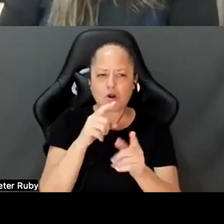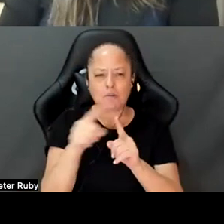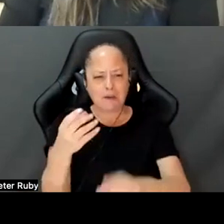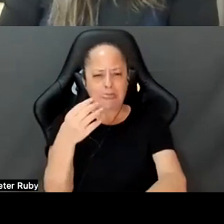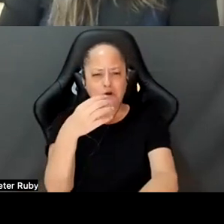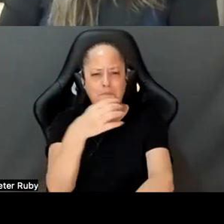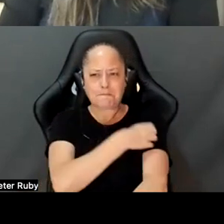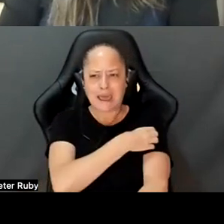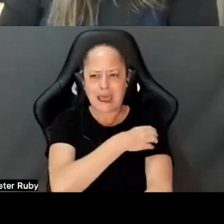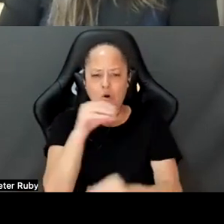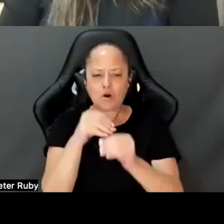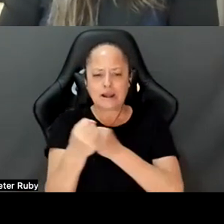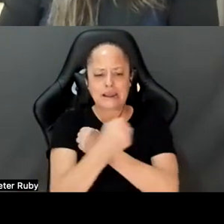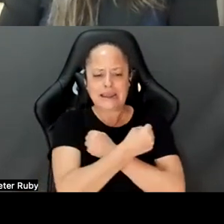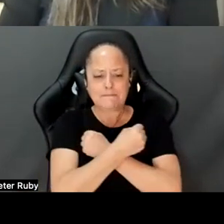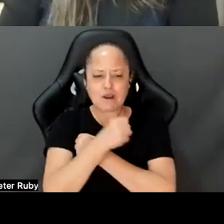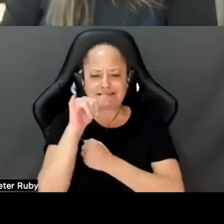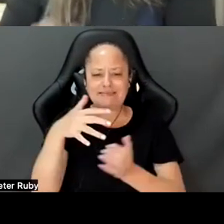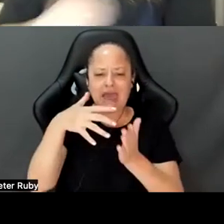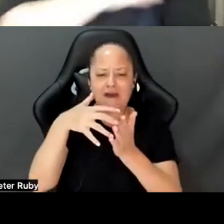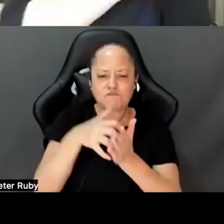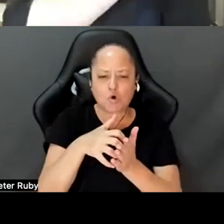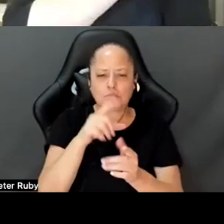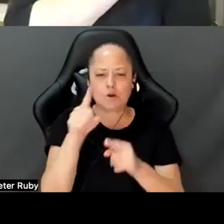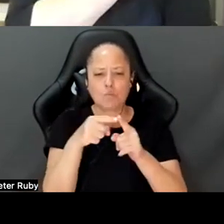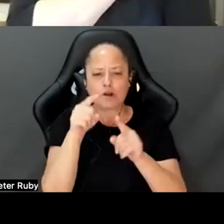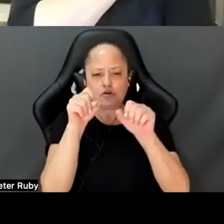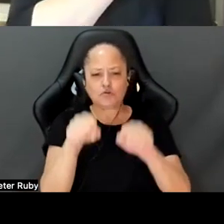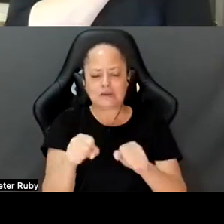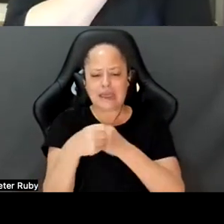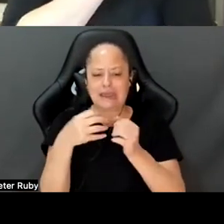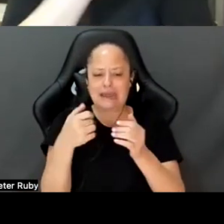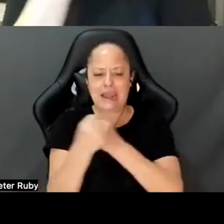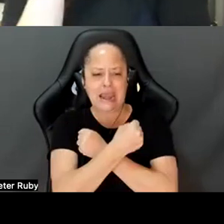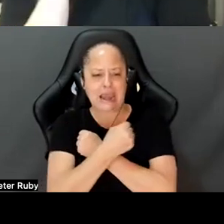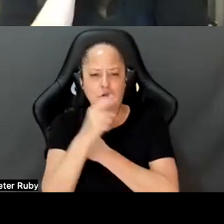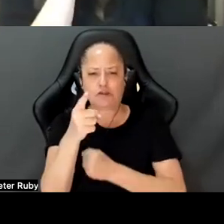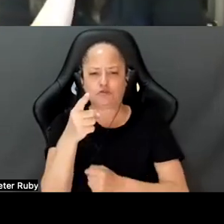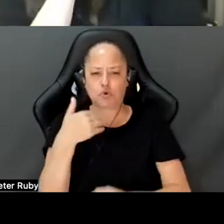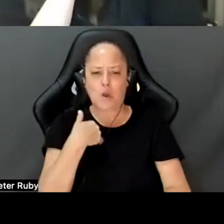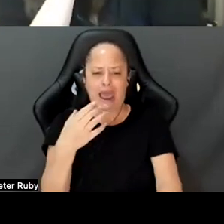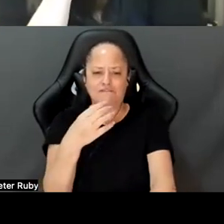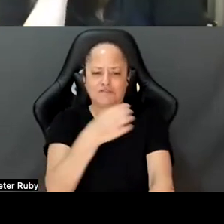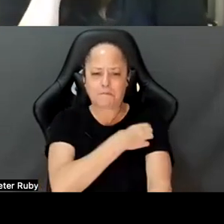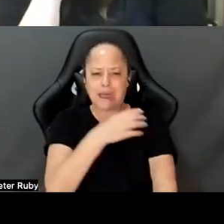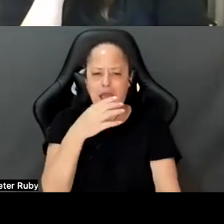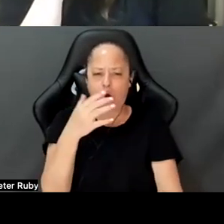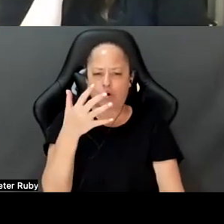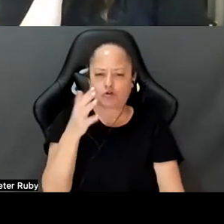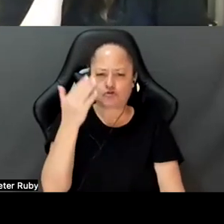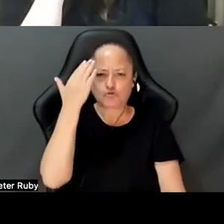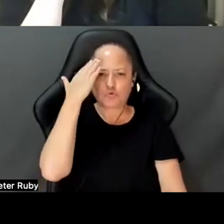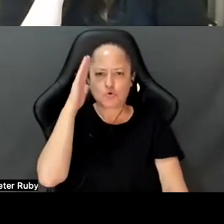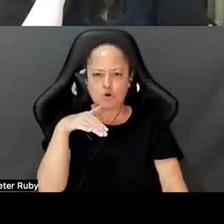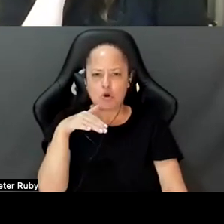in like embracing that vulnerability, because once you can like embrace it, then you have the power to kind of know and